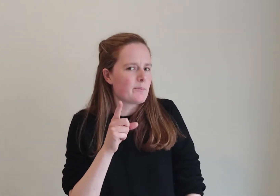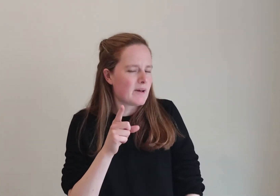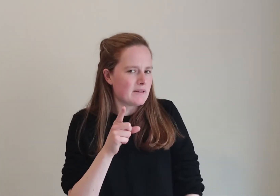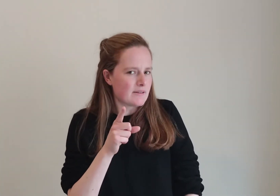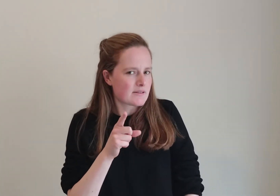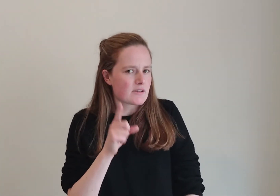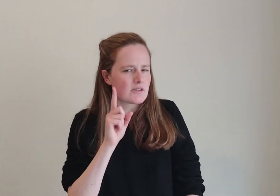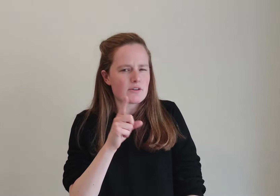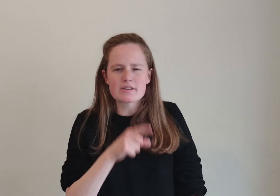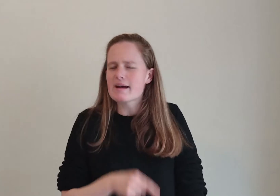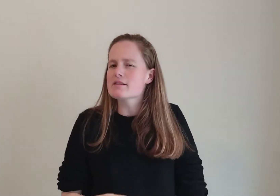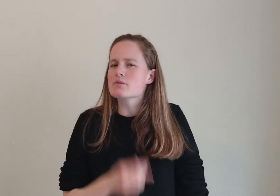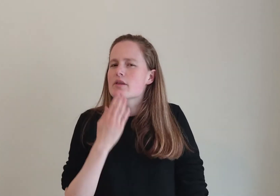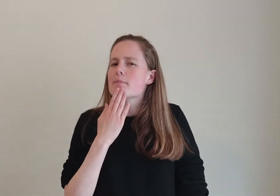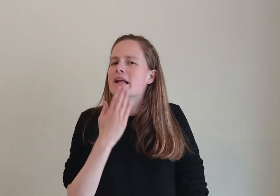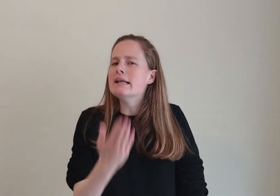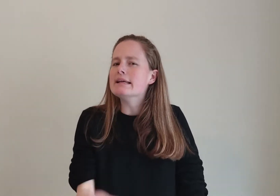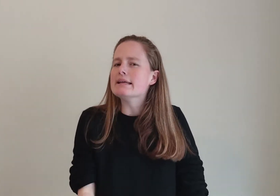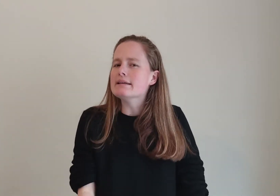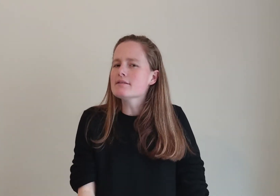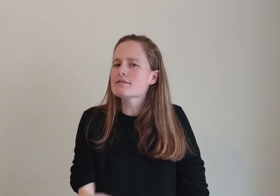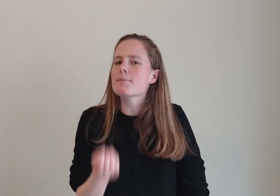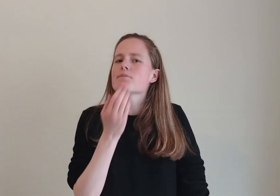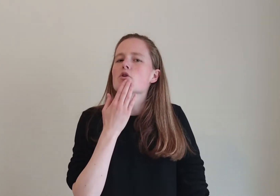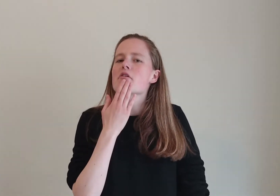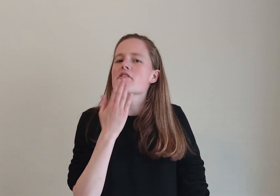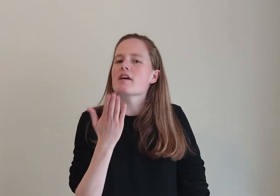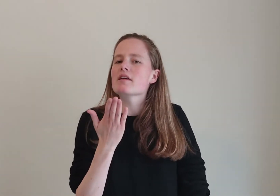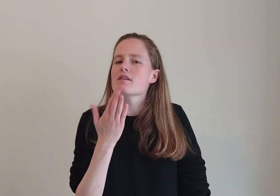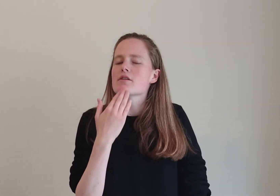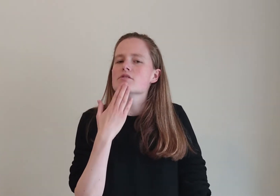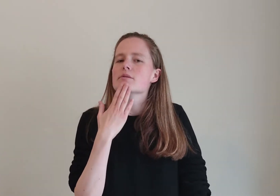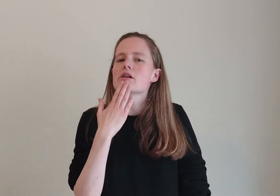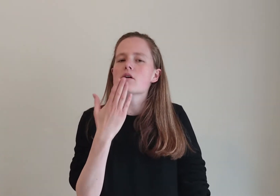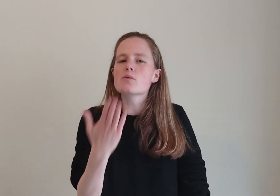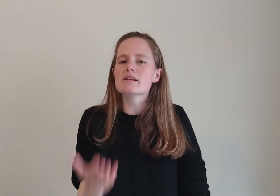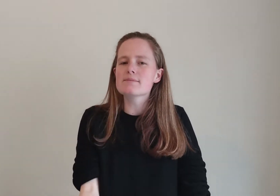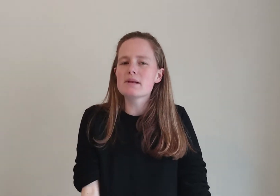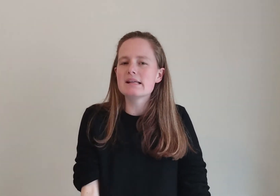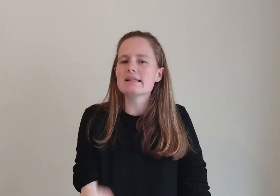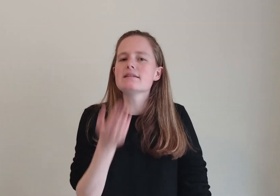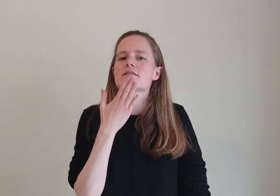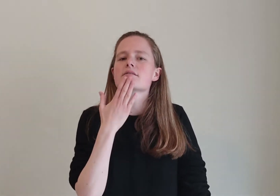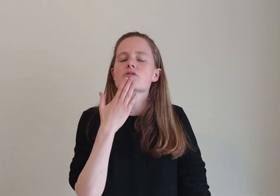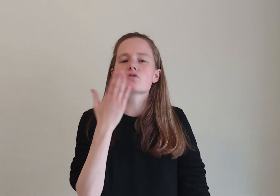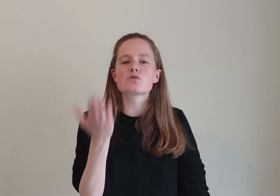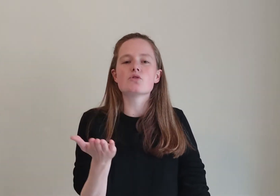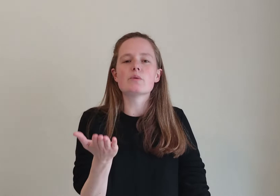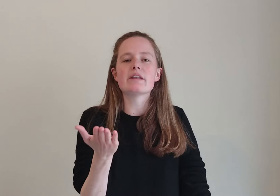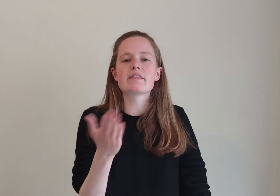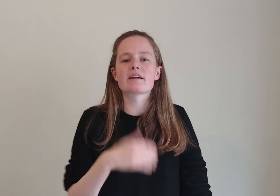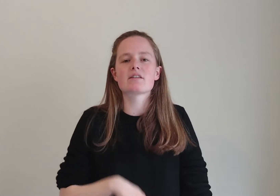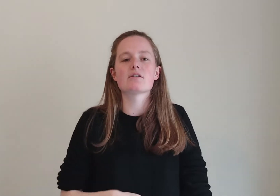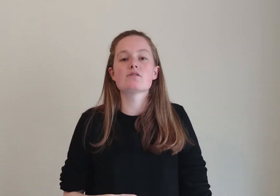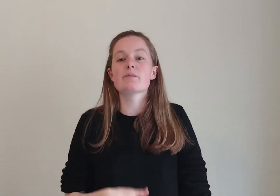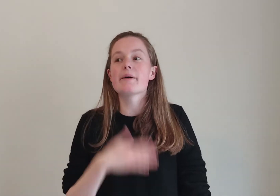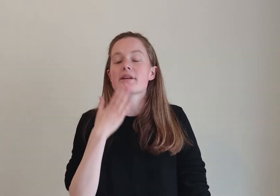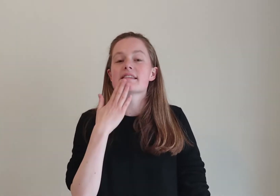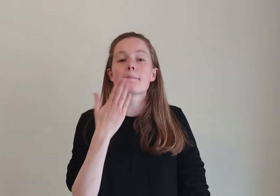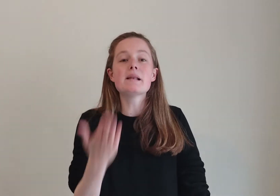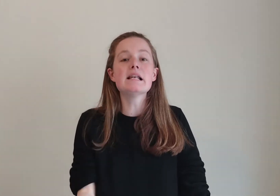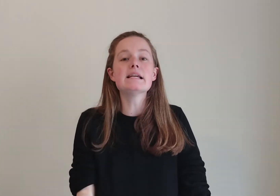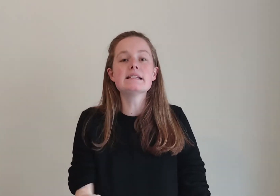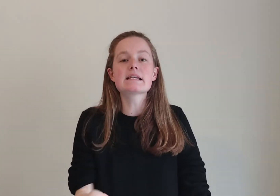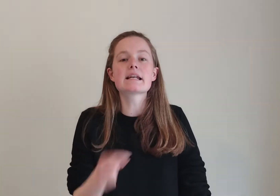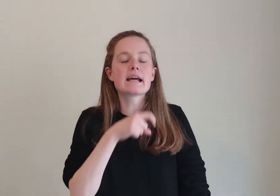forget those manners, because you've got to ask with a please or a thank you. So a long one is a please, short one, thank you. So you might